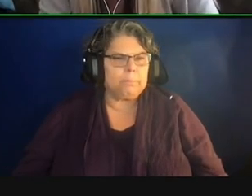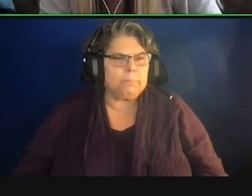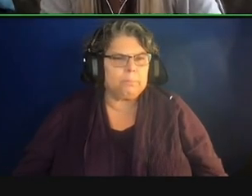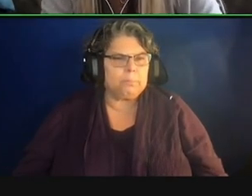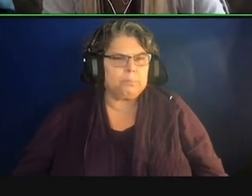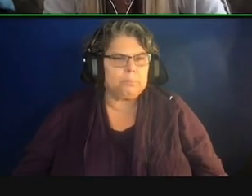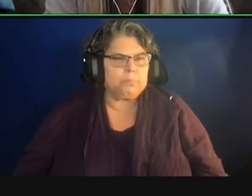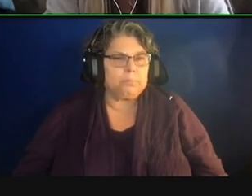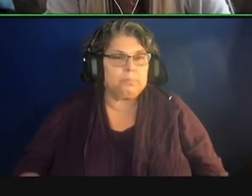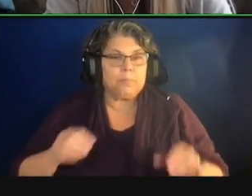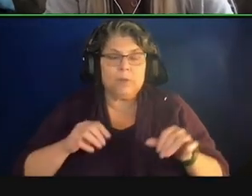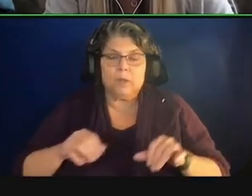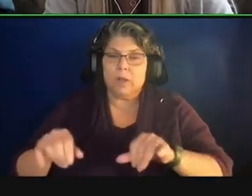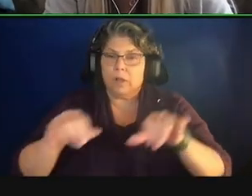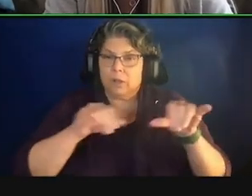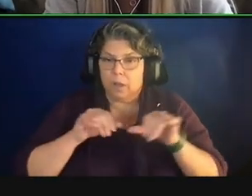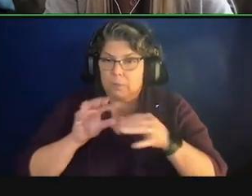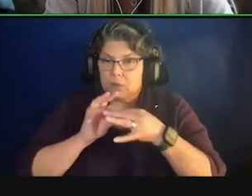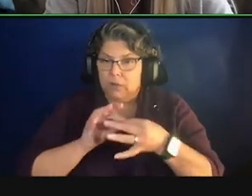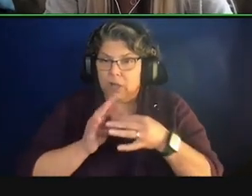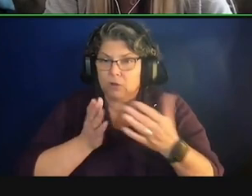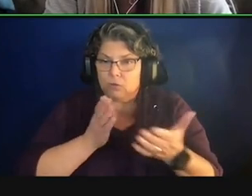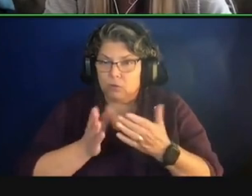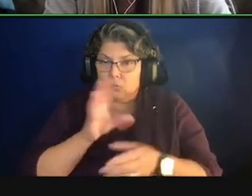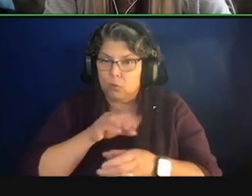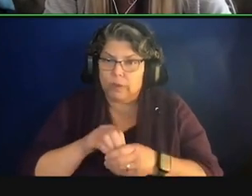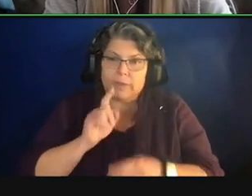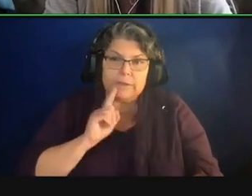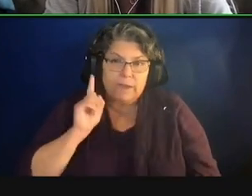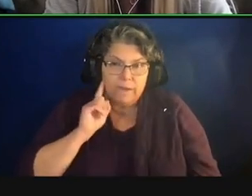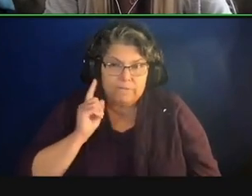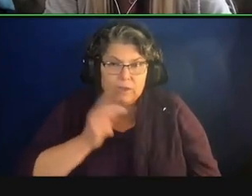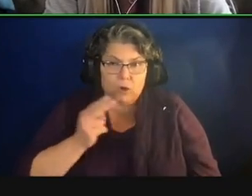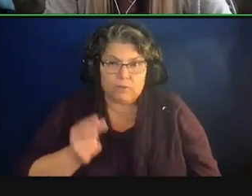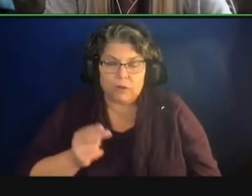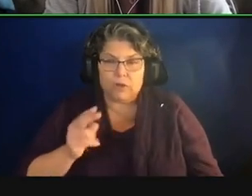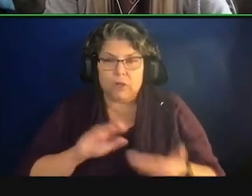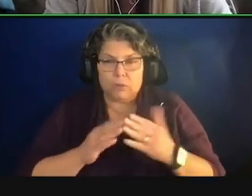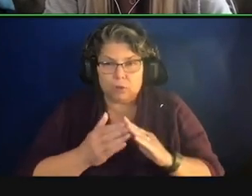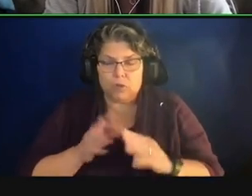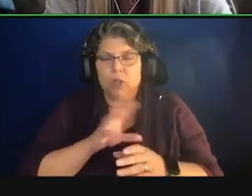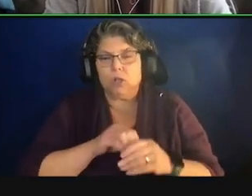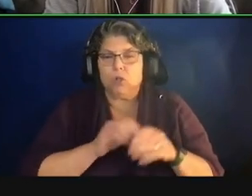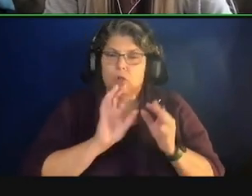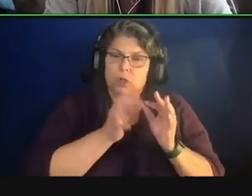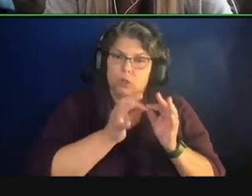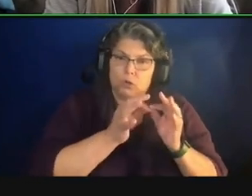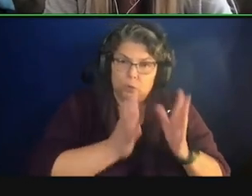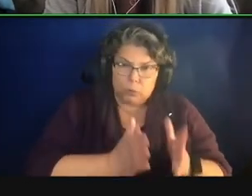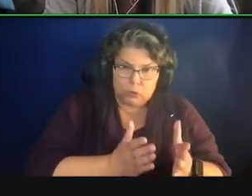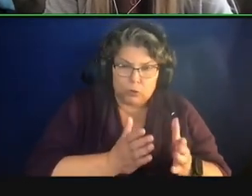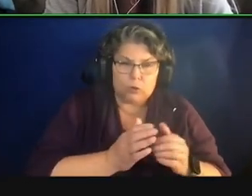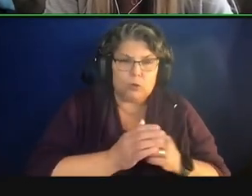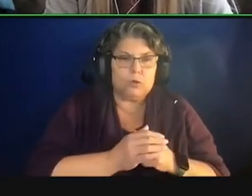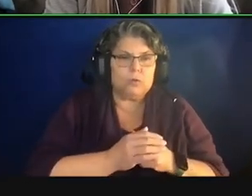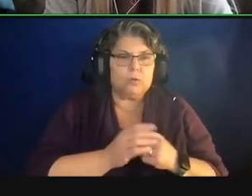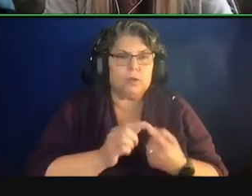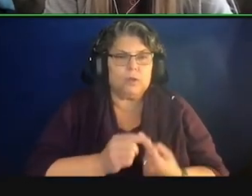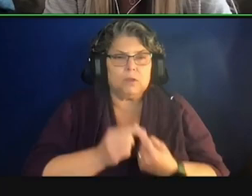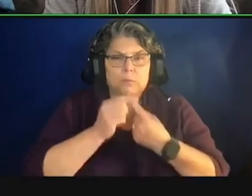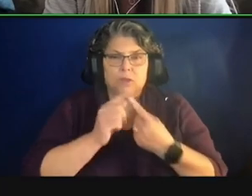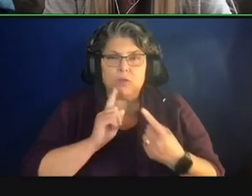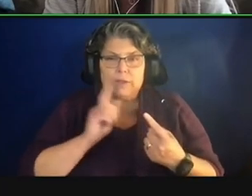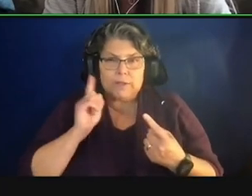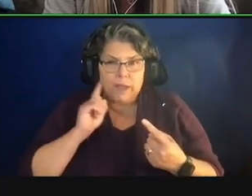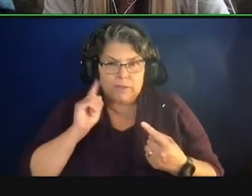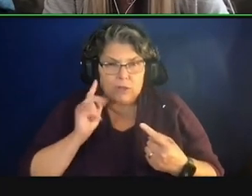So common related services within the deaf and hard of hearing community include interpreter services, specialized deaf and